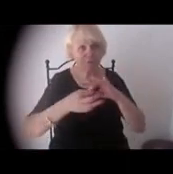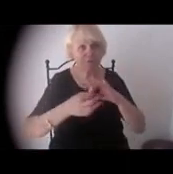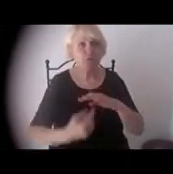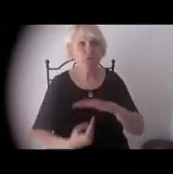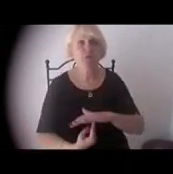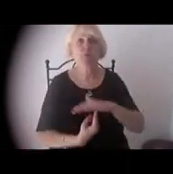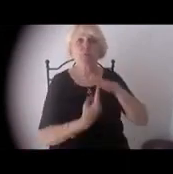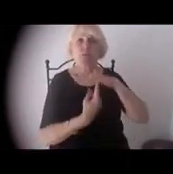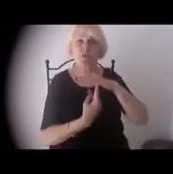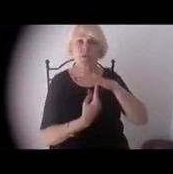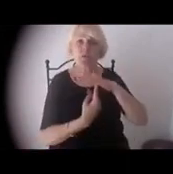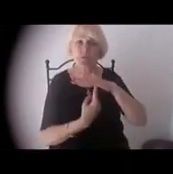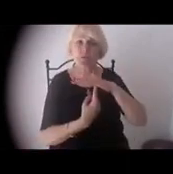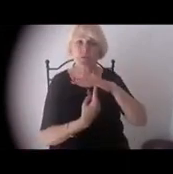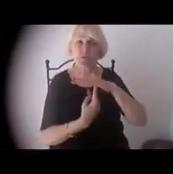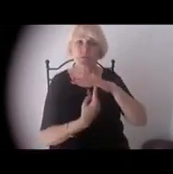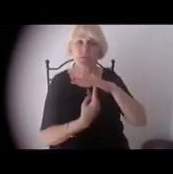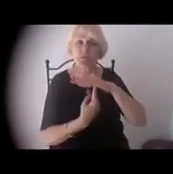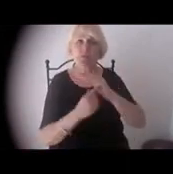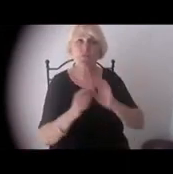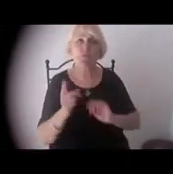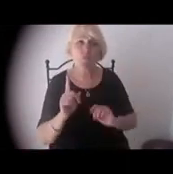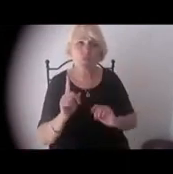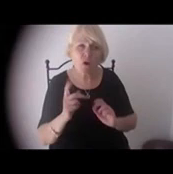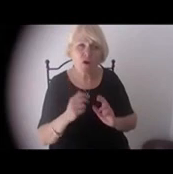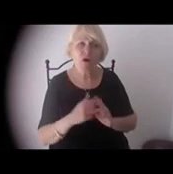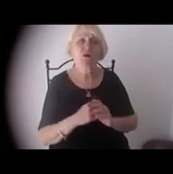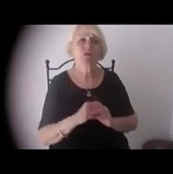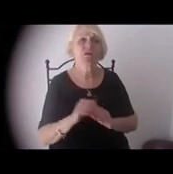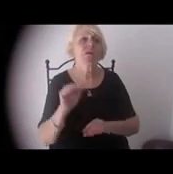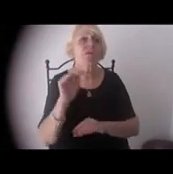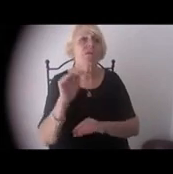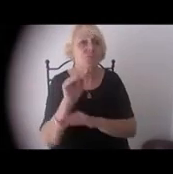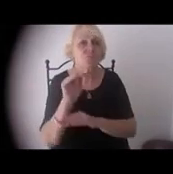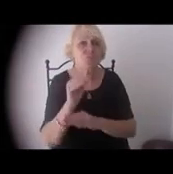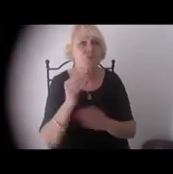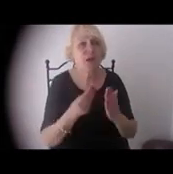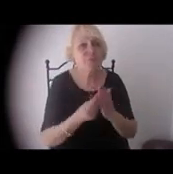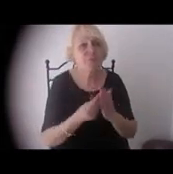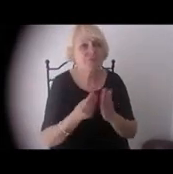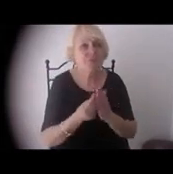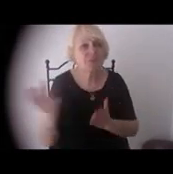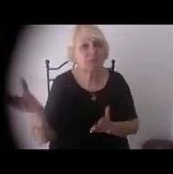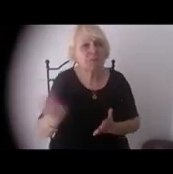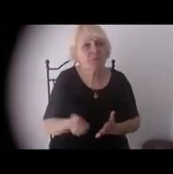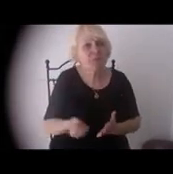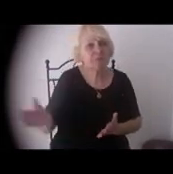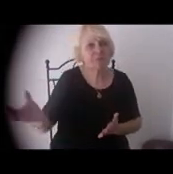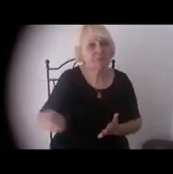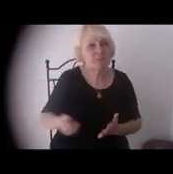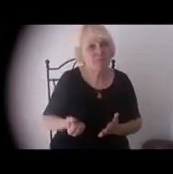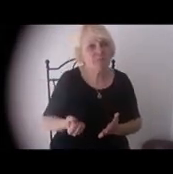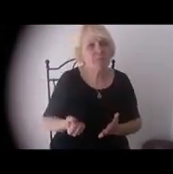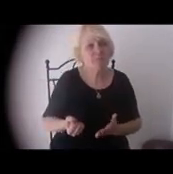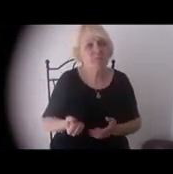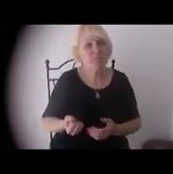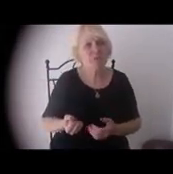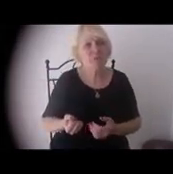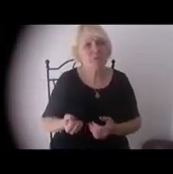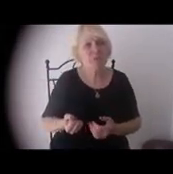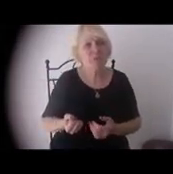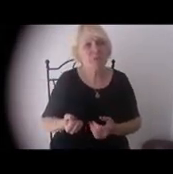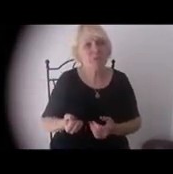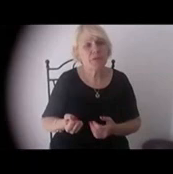priorities of that is about, so for any future investment that comes in through the NHS long-term plan, that there's